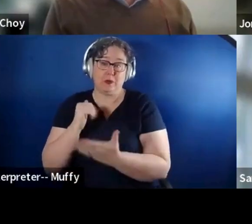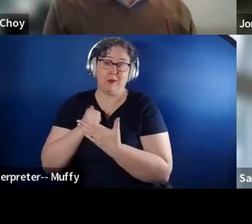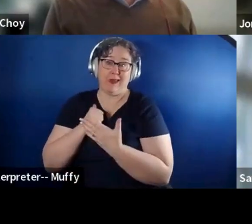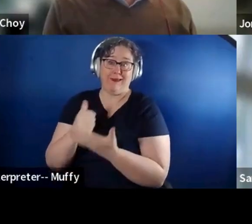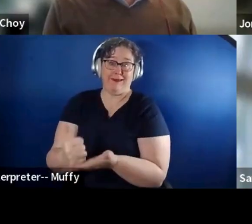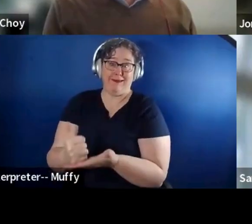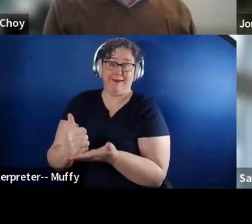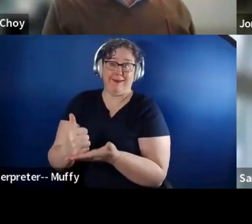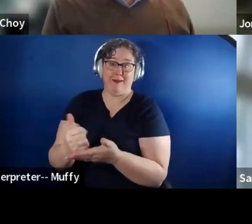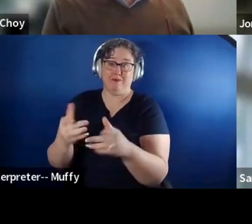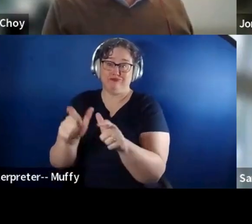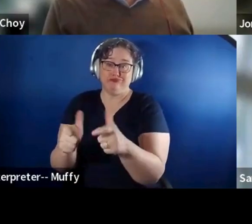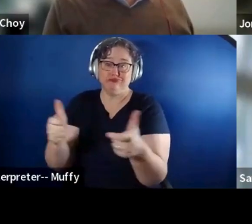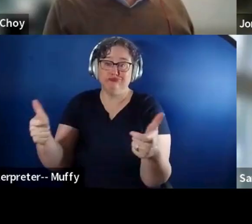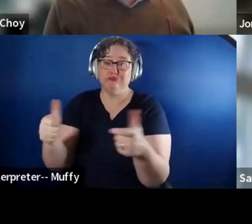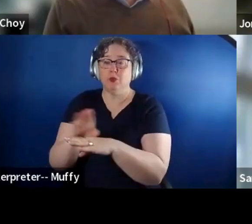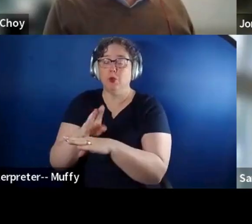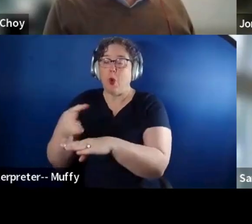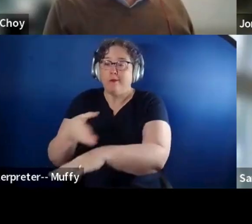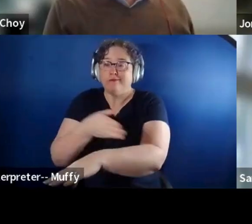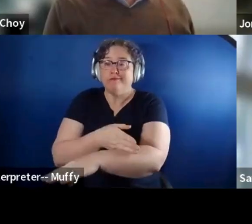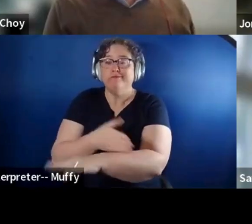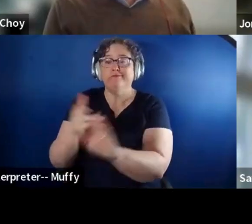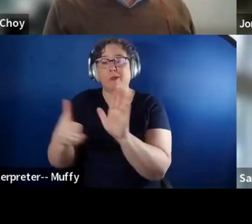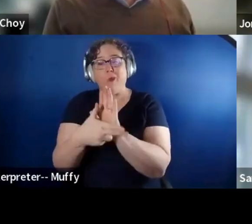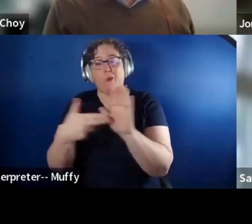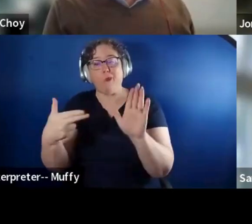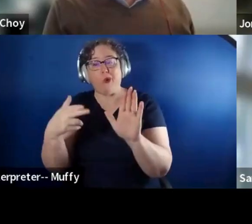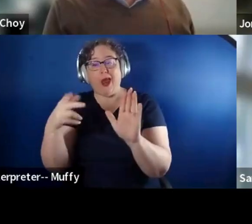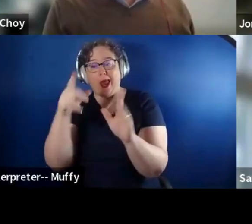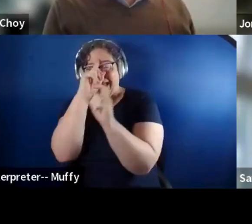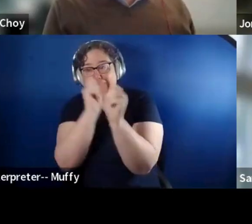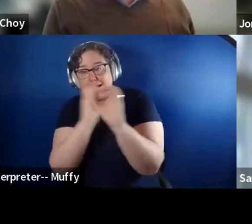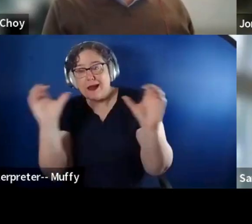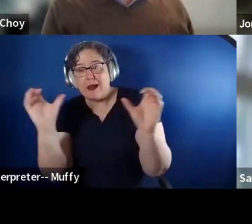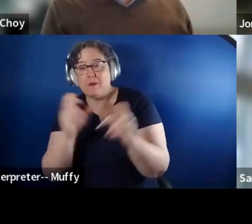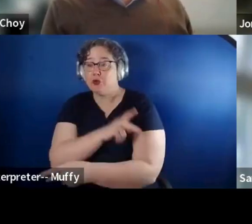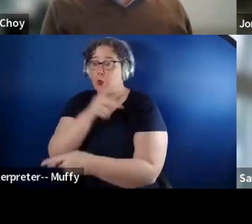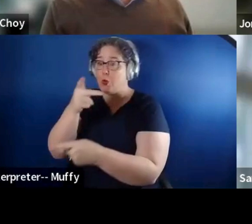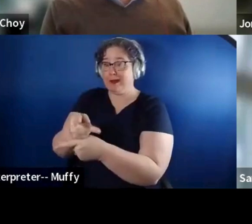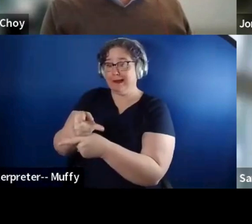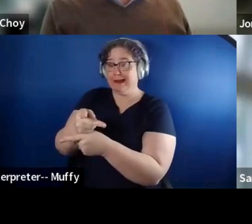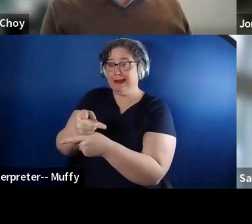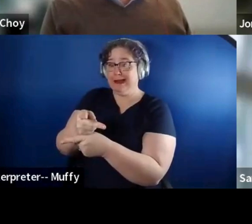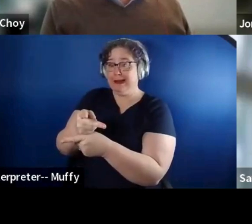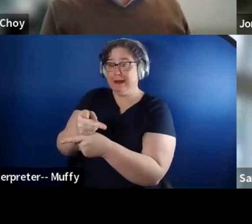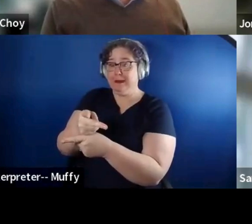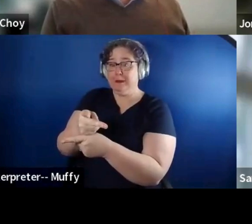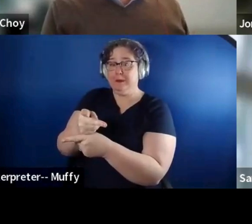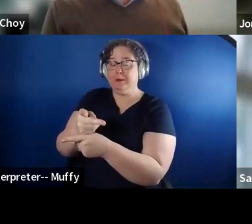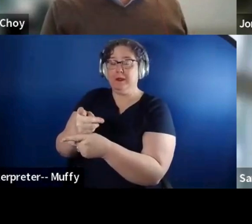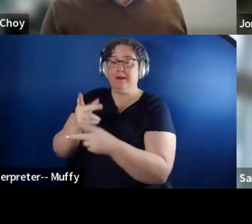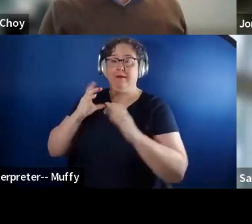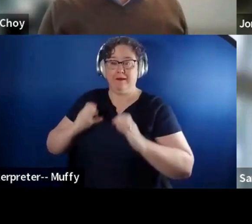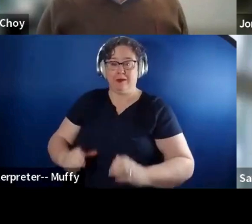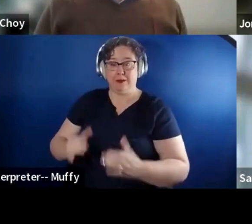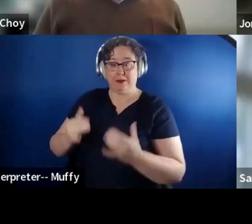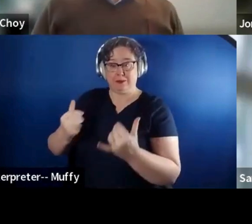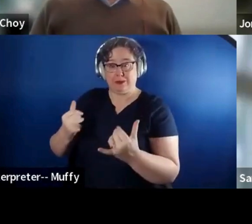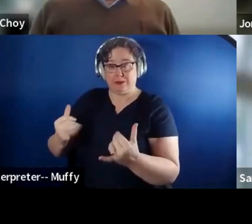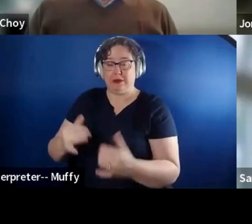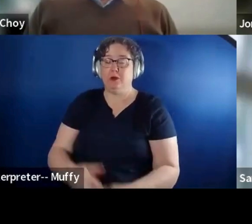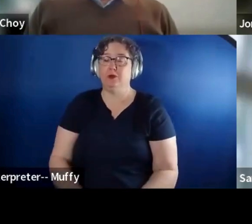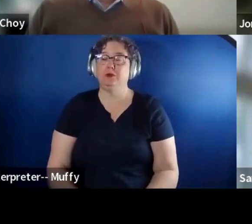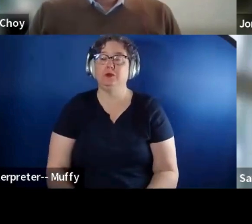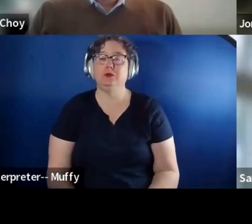grow their business or improve their brand image or help them keep their existing customers is for you to